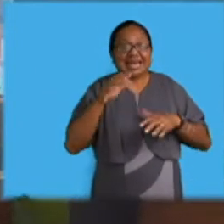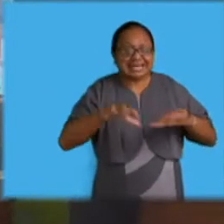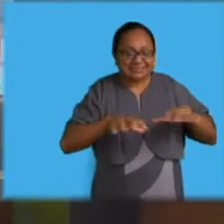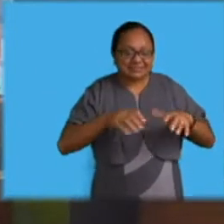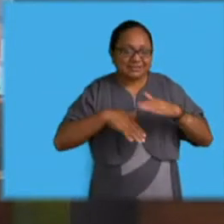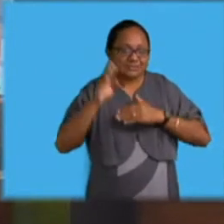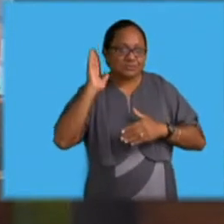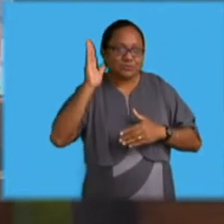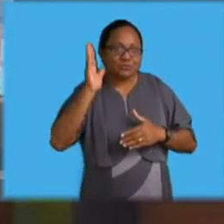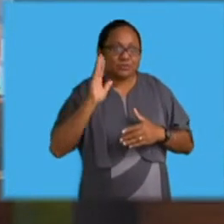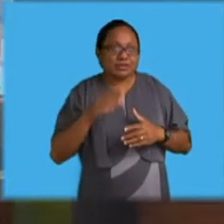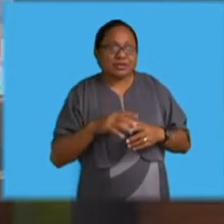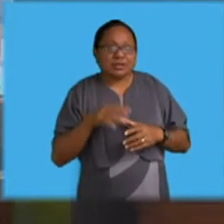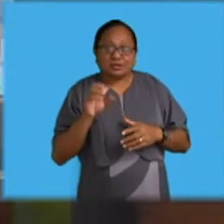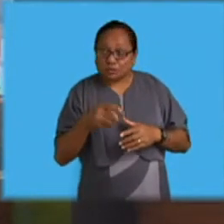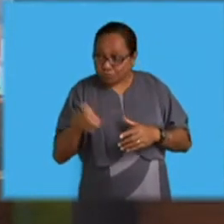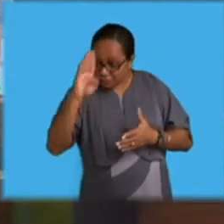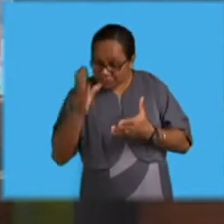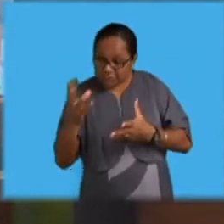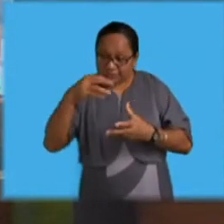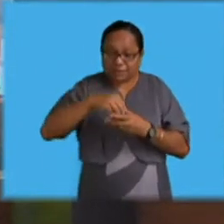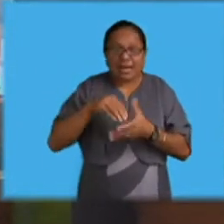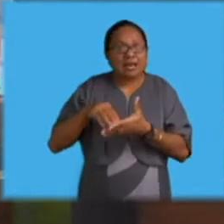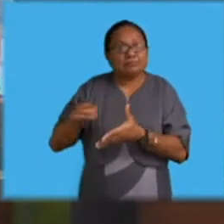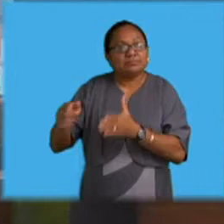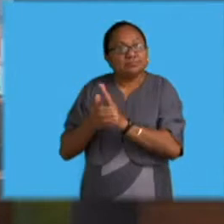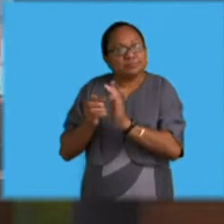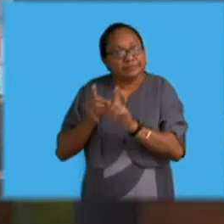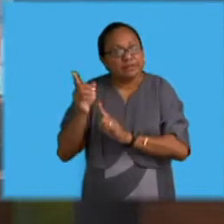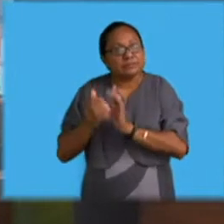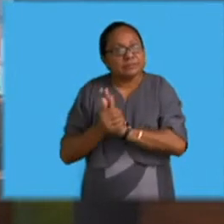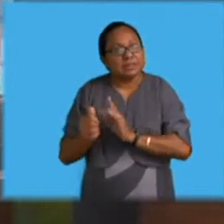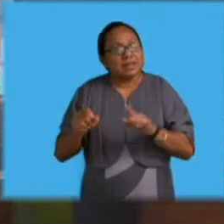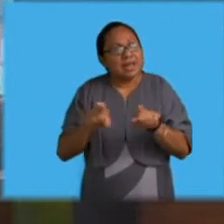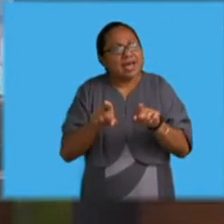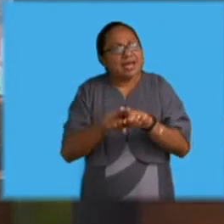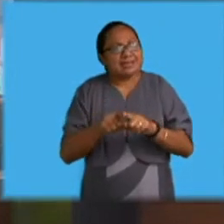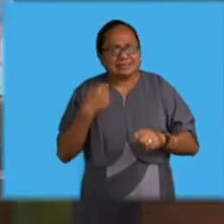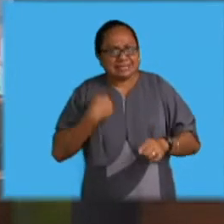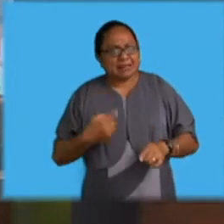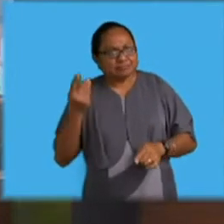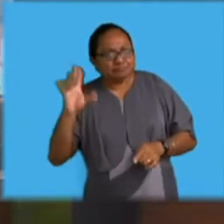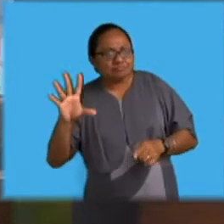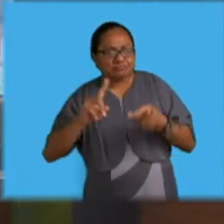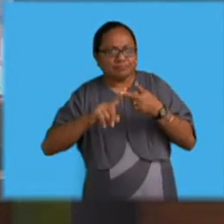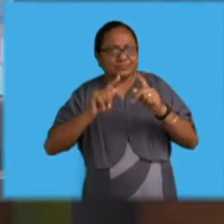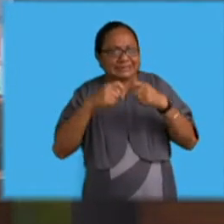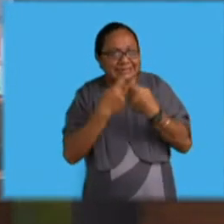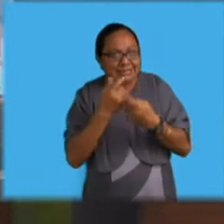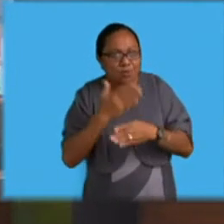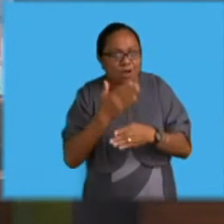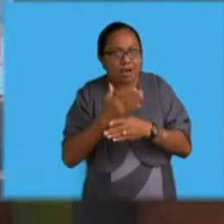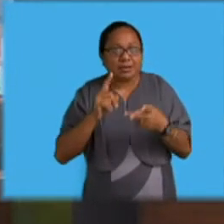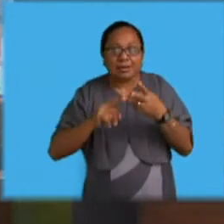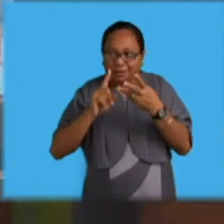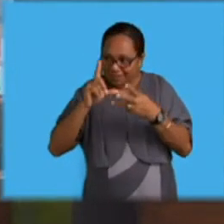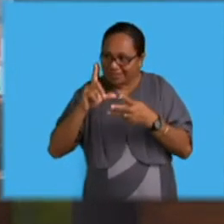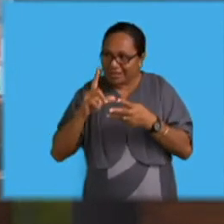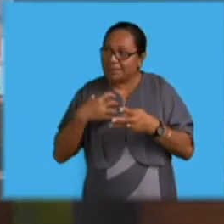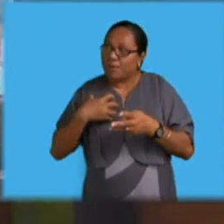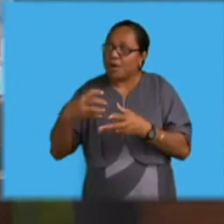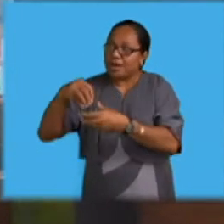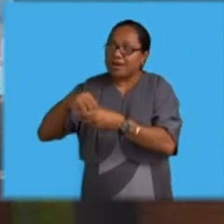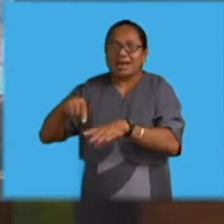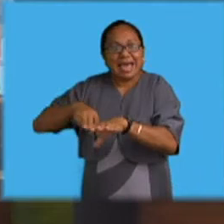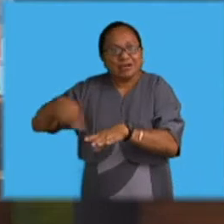Involvement of students in these activities help them to develop skills such as self-reliance and teamwork, encourage active outdoor activities, and